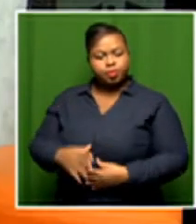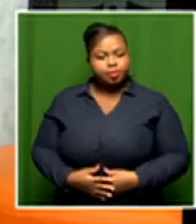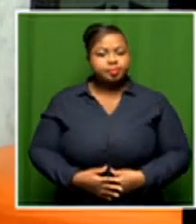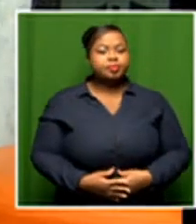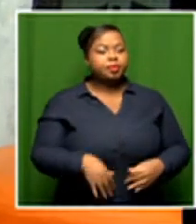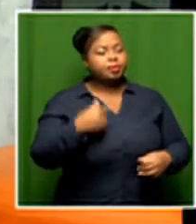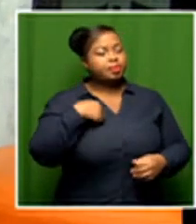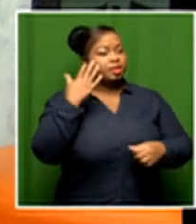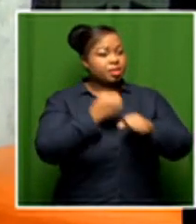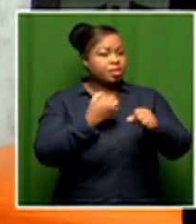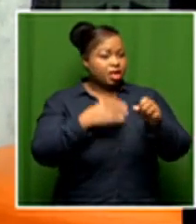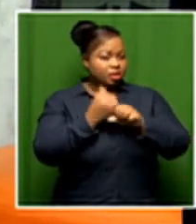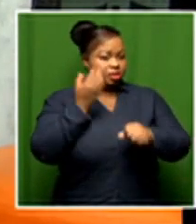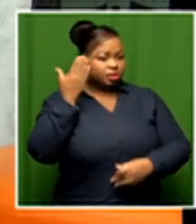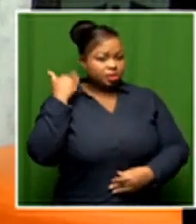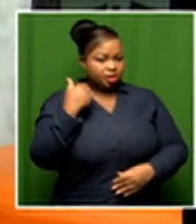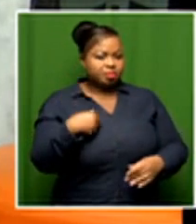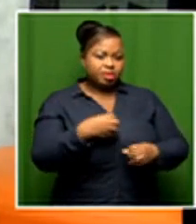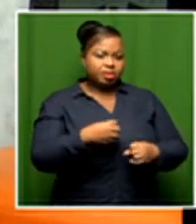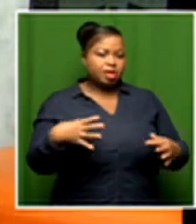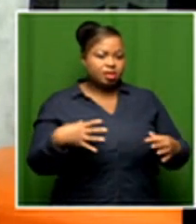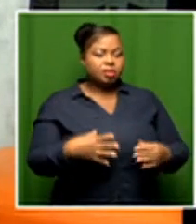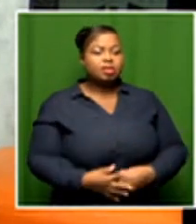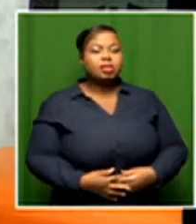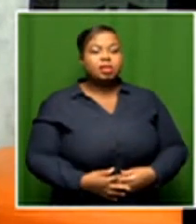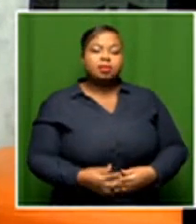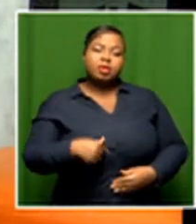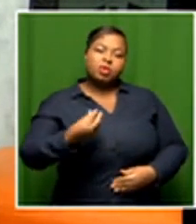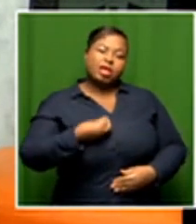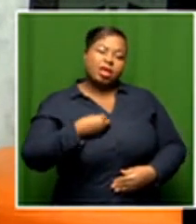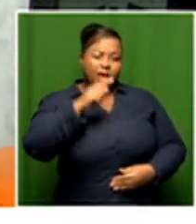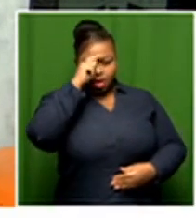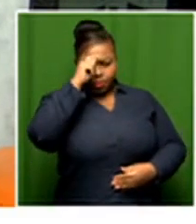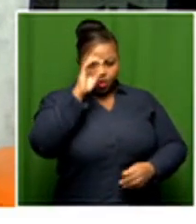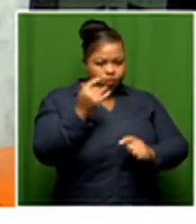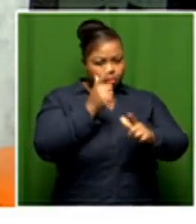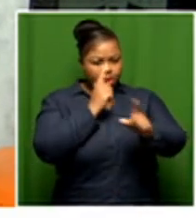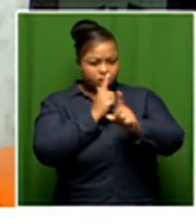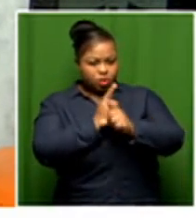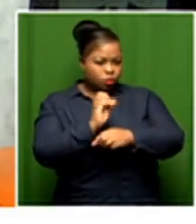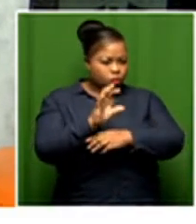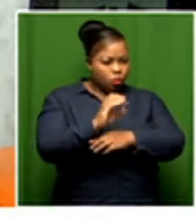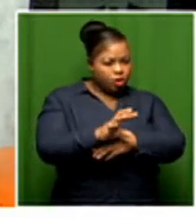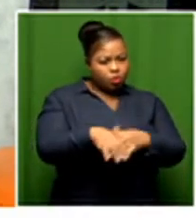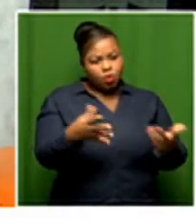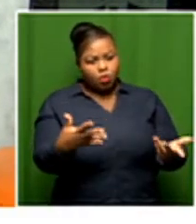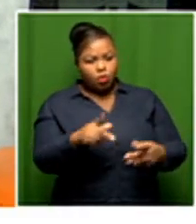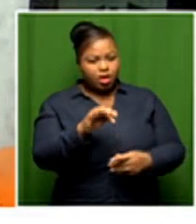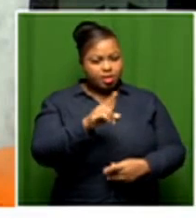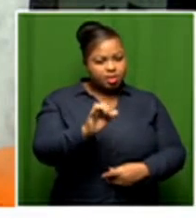many moons ago, I was just merely a young boy from a township, so we took a sea